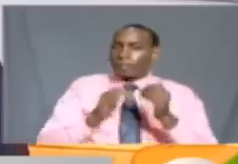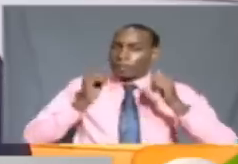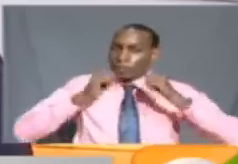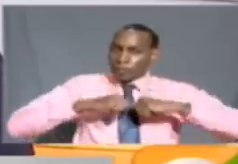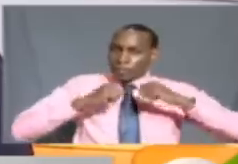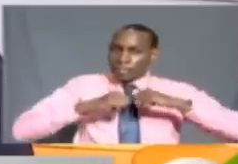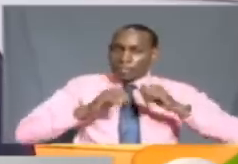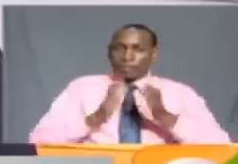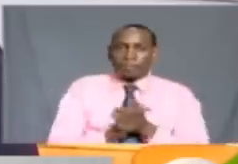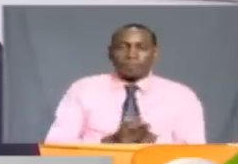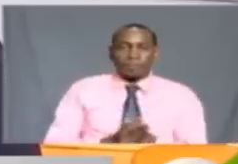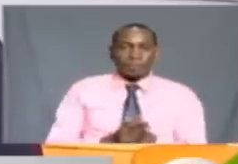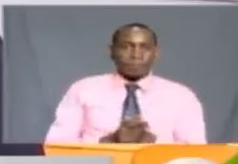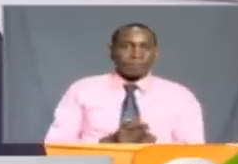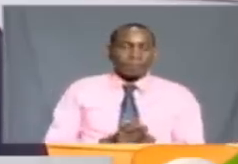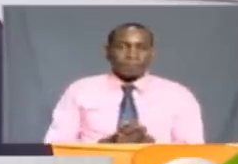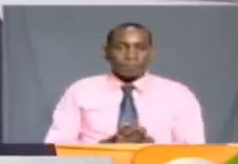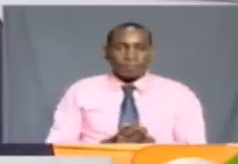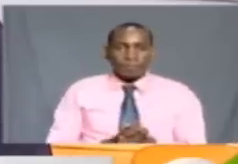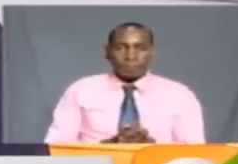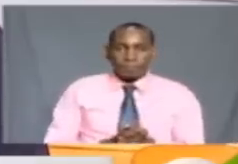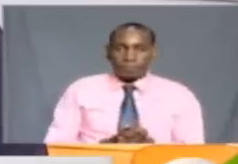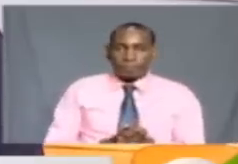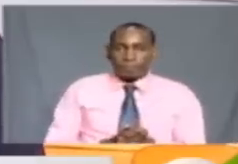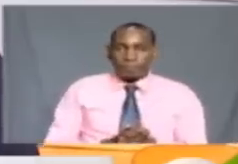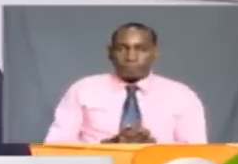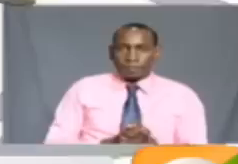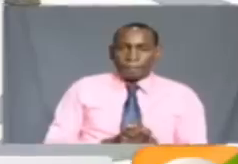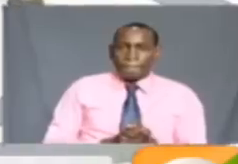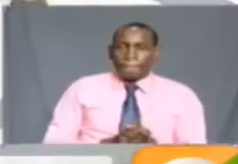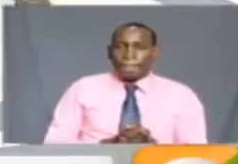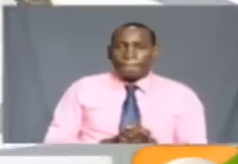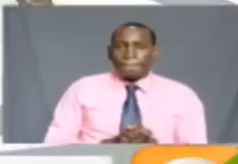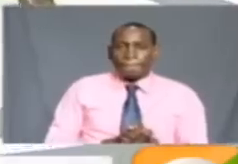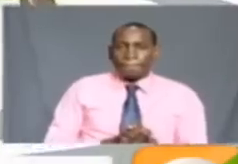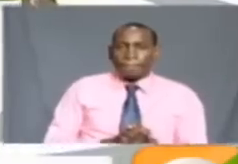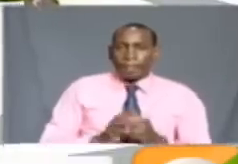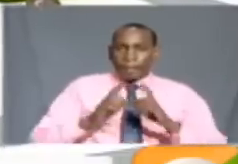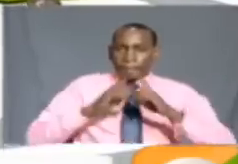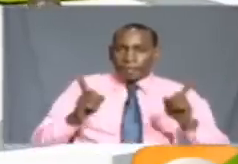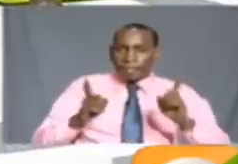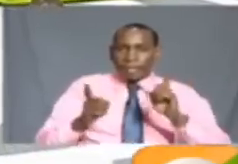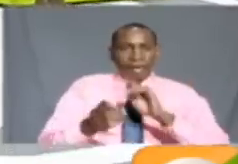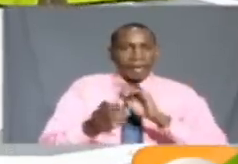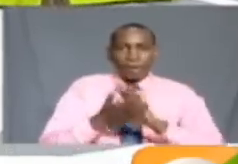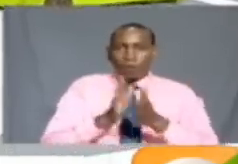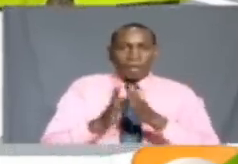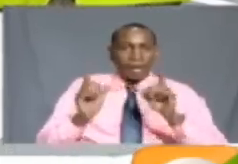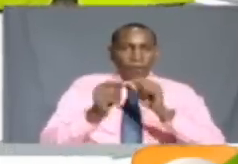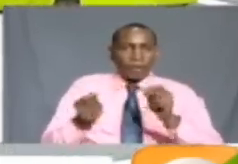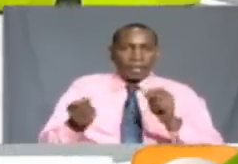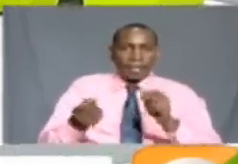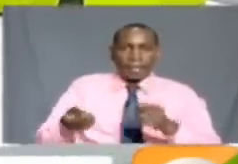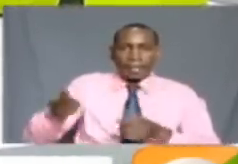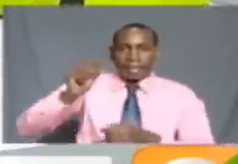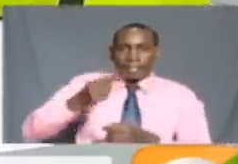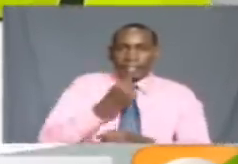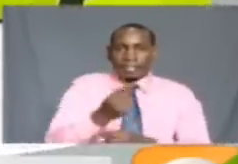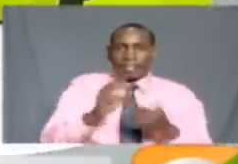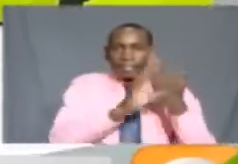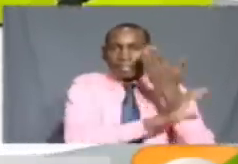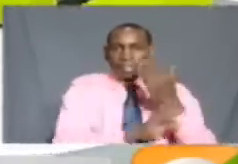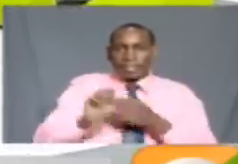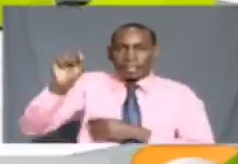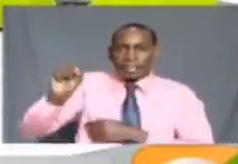consent. So like a Romeo and Juliet kind of clause. Yes, a Romeo and Juliet kind of a clause, but without calling it, because with Romeo and Juliet, every country, South